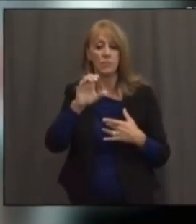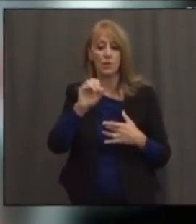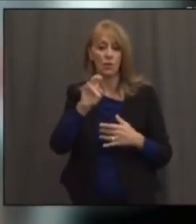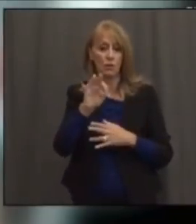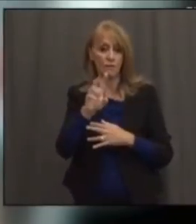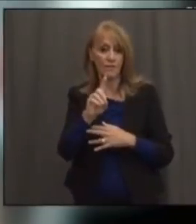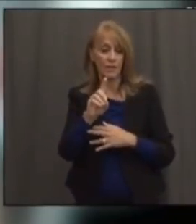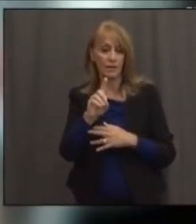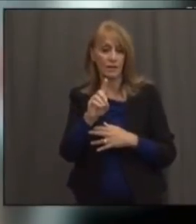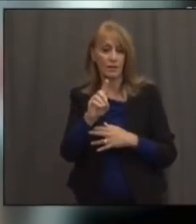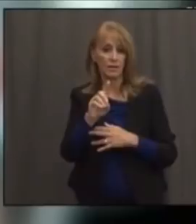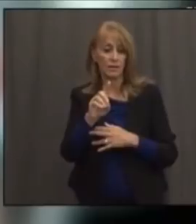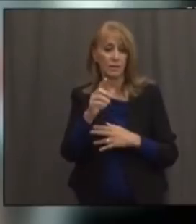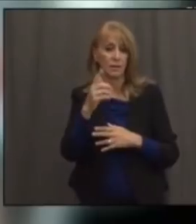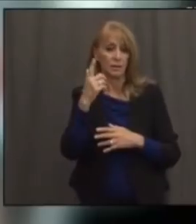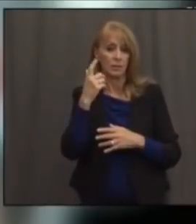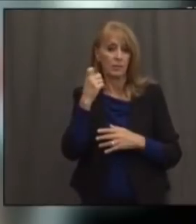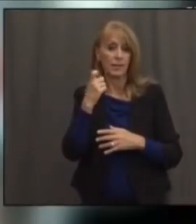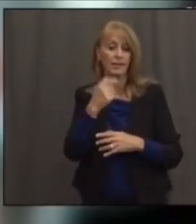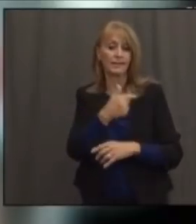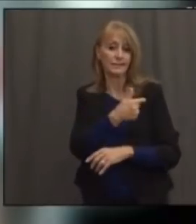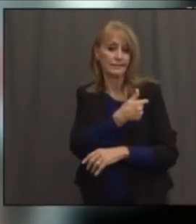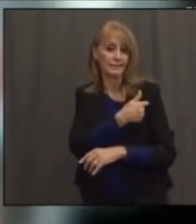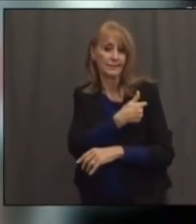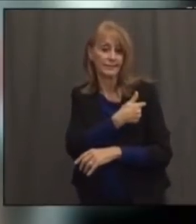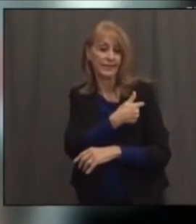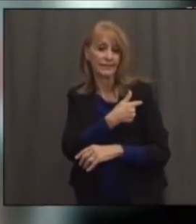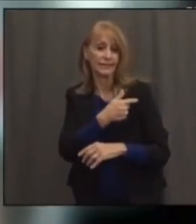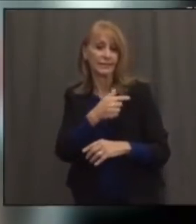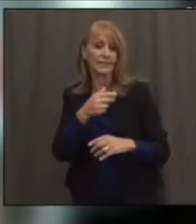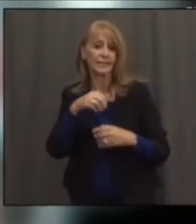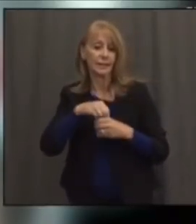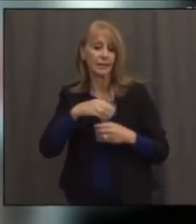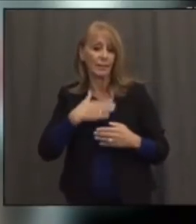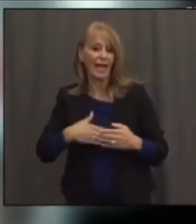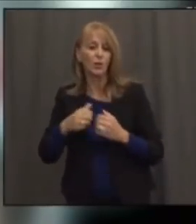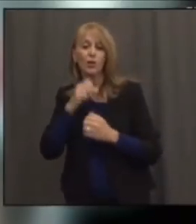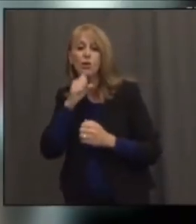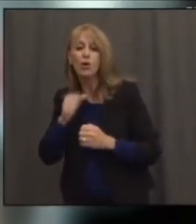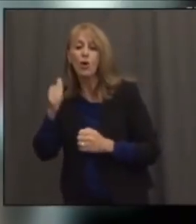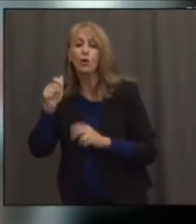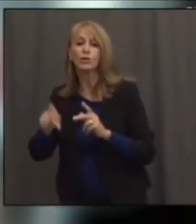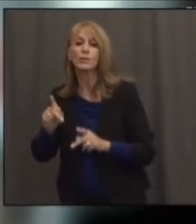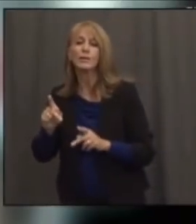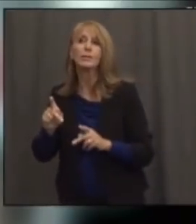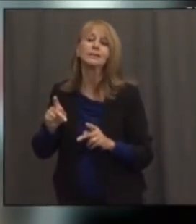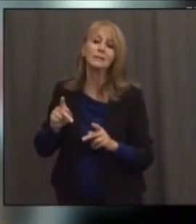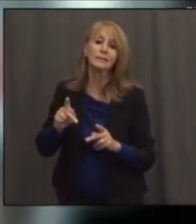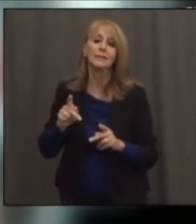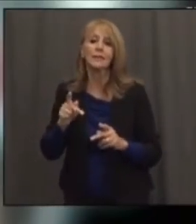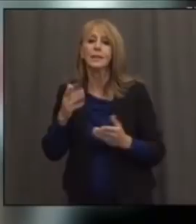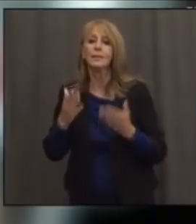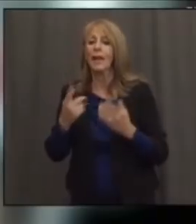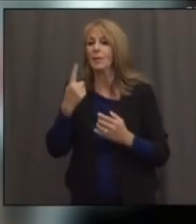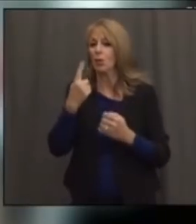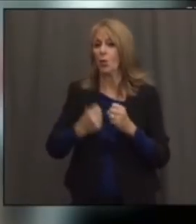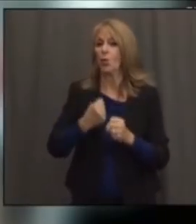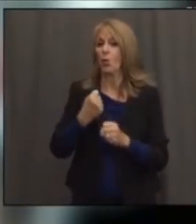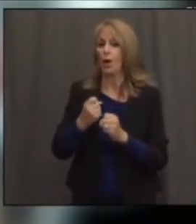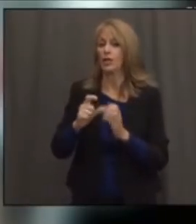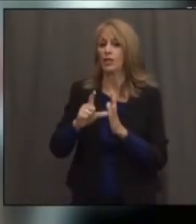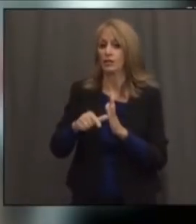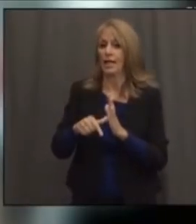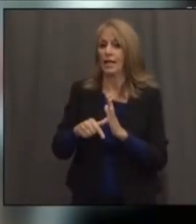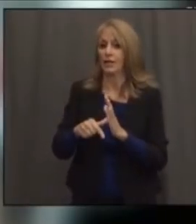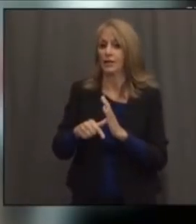as a result of sufficient level of neutralizing antibodies in an older population, you might be at a point when you're a year out. And remember, many